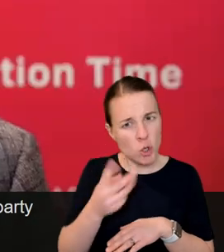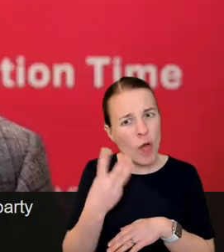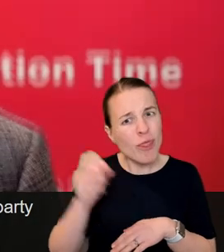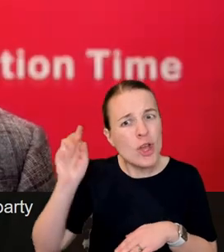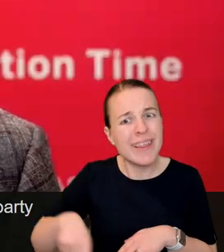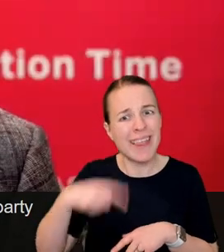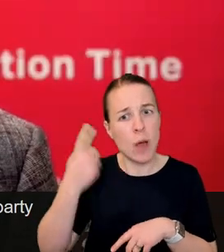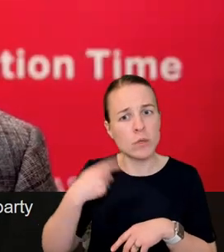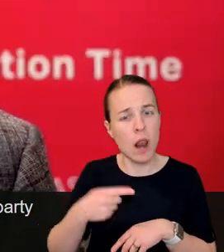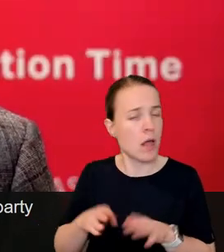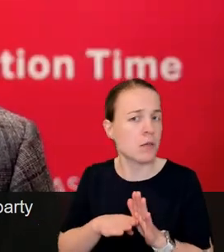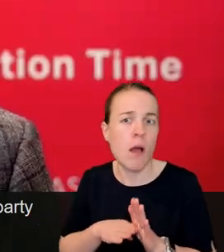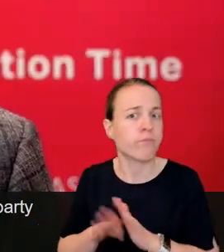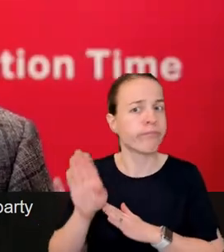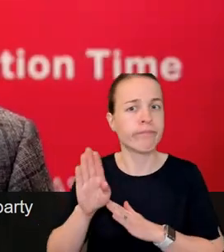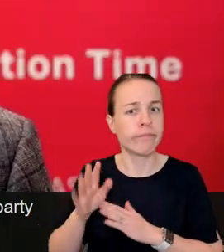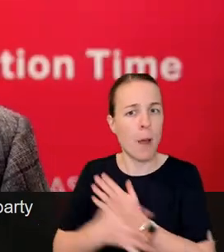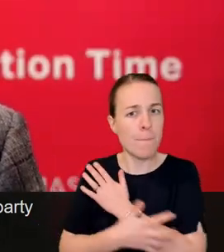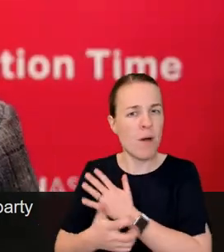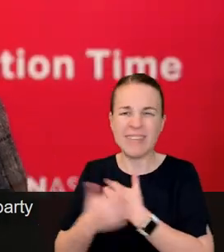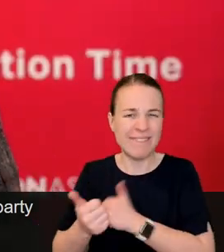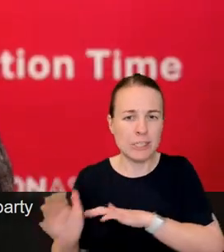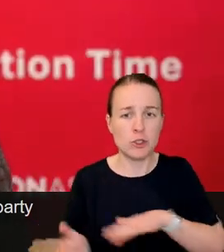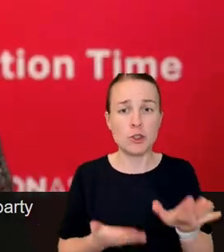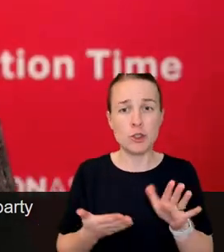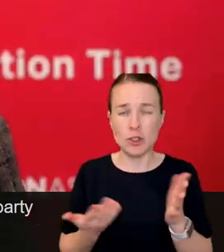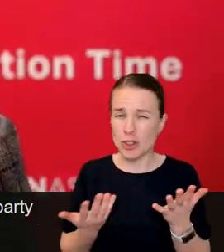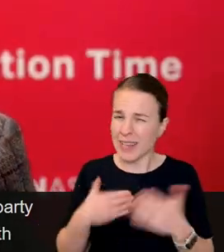And now, Assembly Member Umesh Desai.